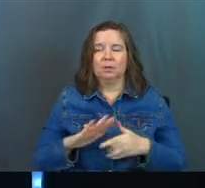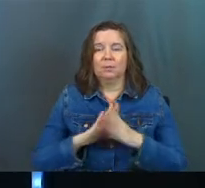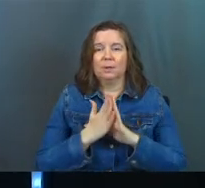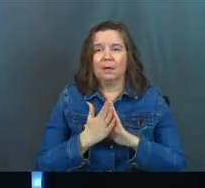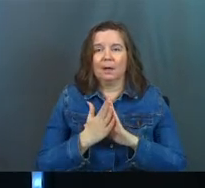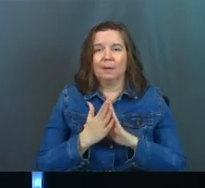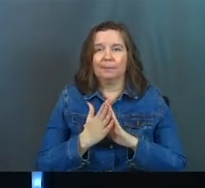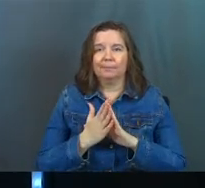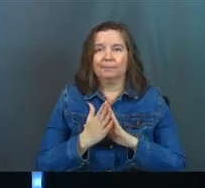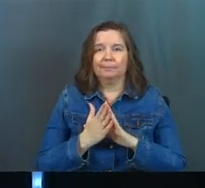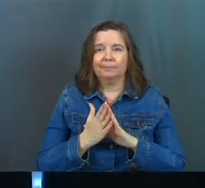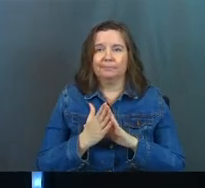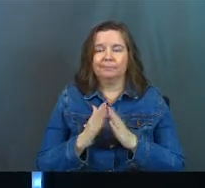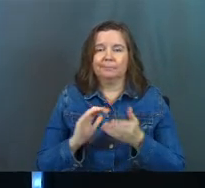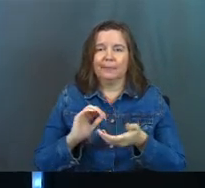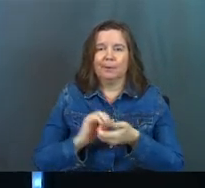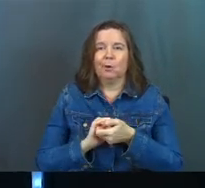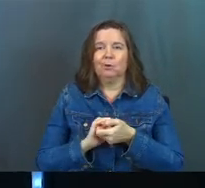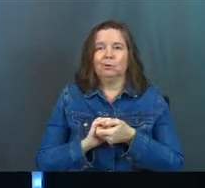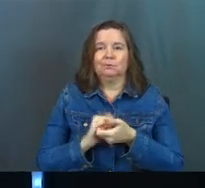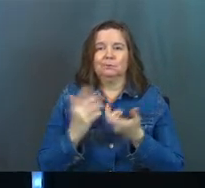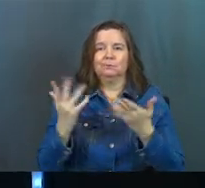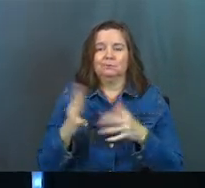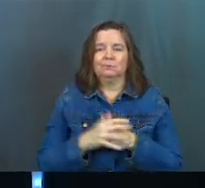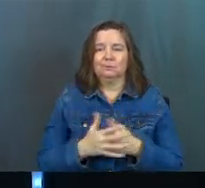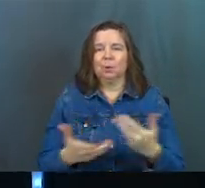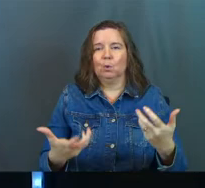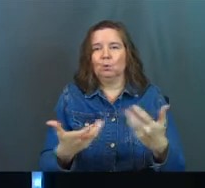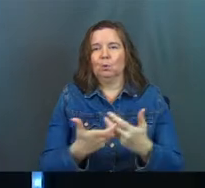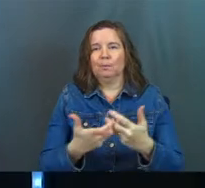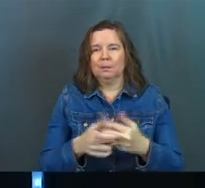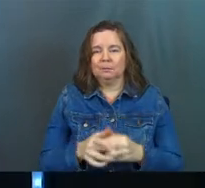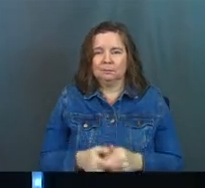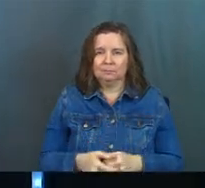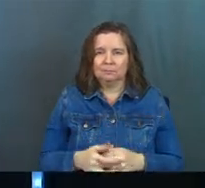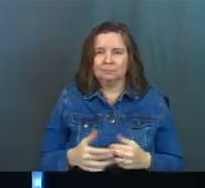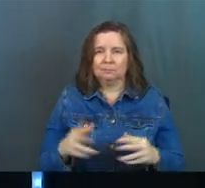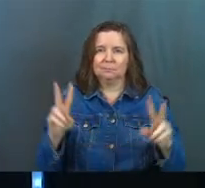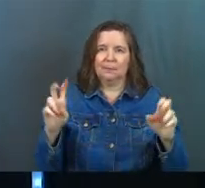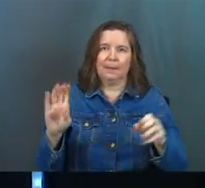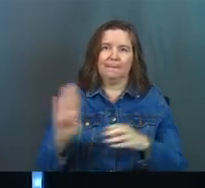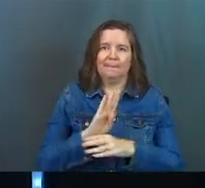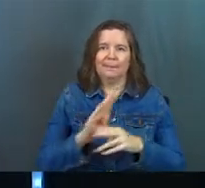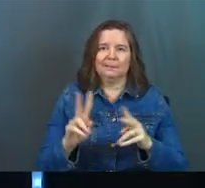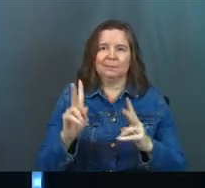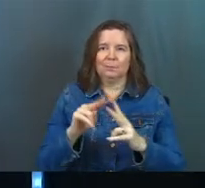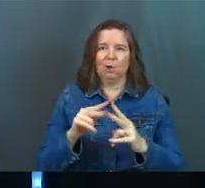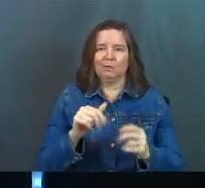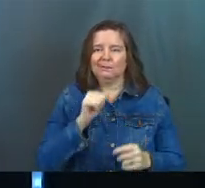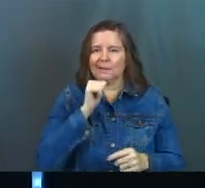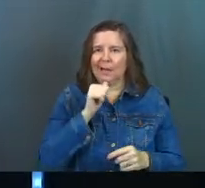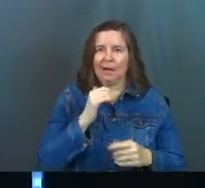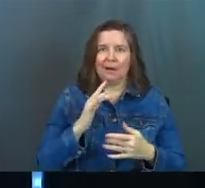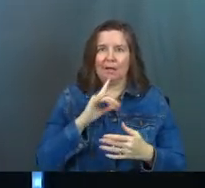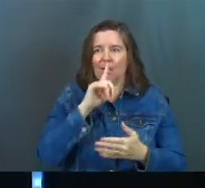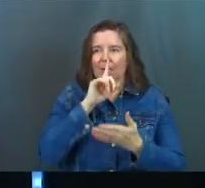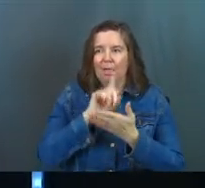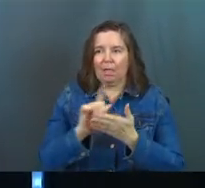roommates, business partners. And we've got customers called kids, and we've got a budget, and we've got things